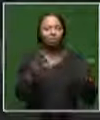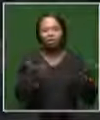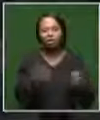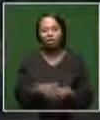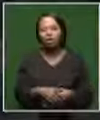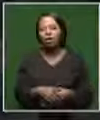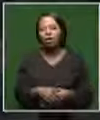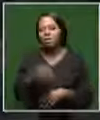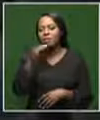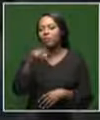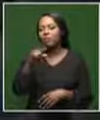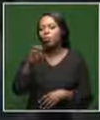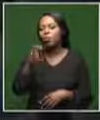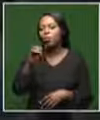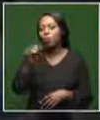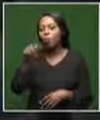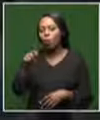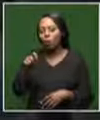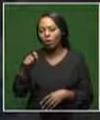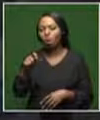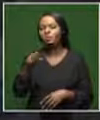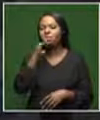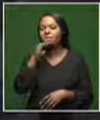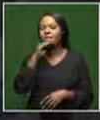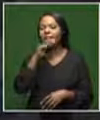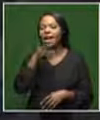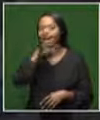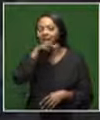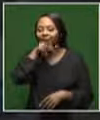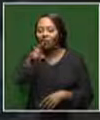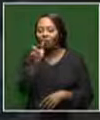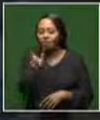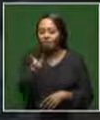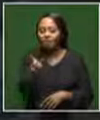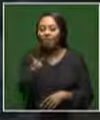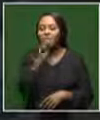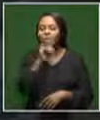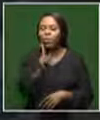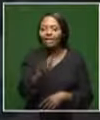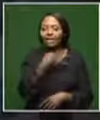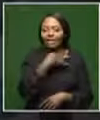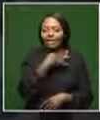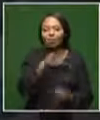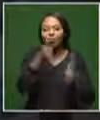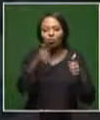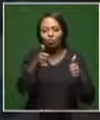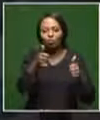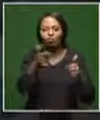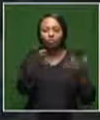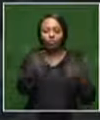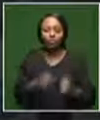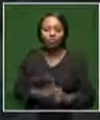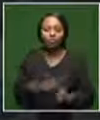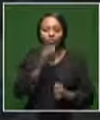good. So there's a list of many words to relate to. That's why I'm saying it's a representation